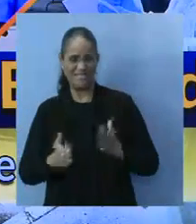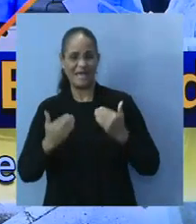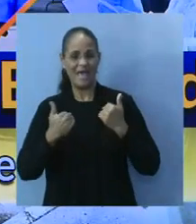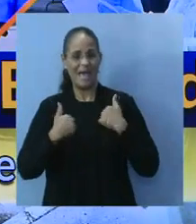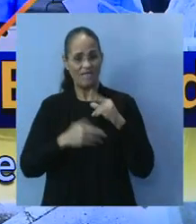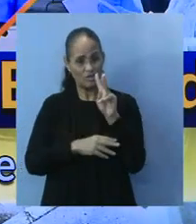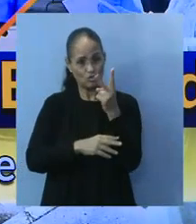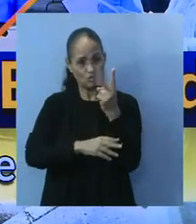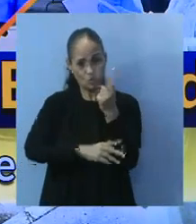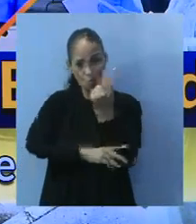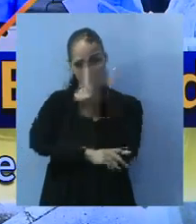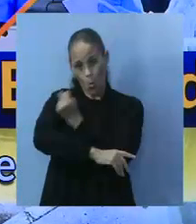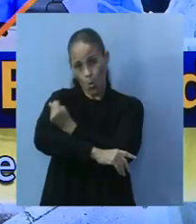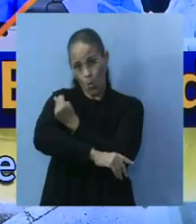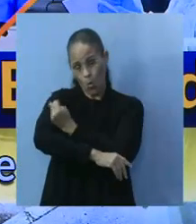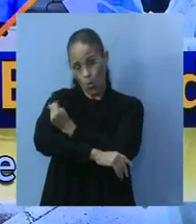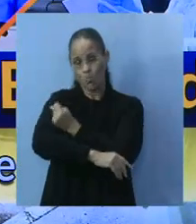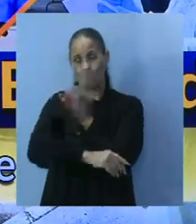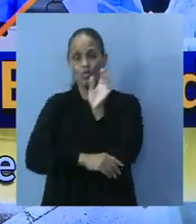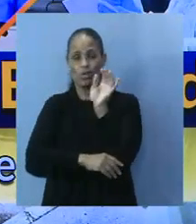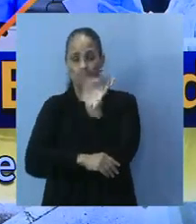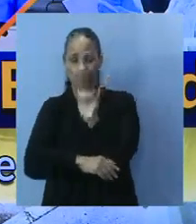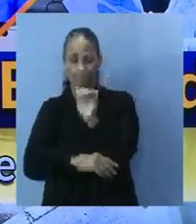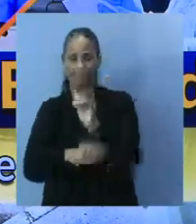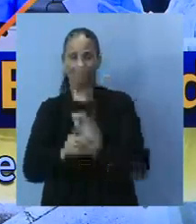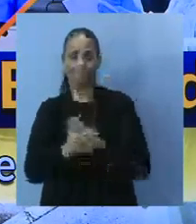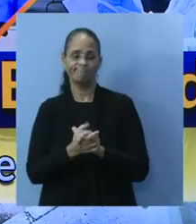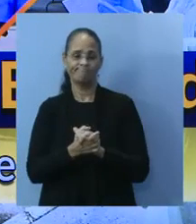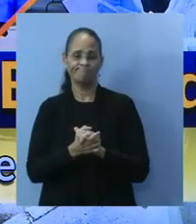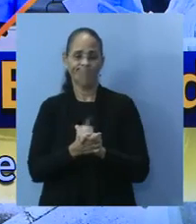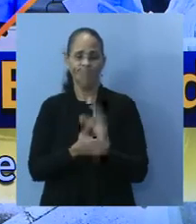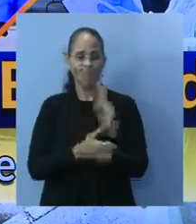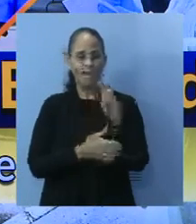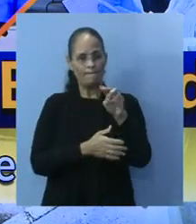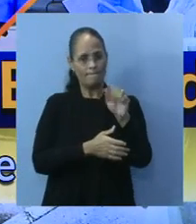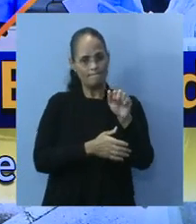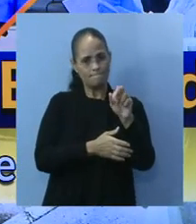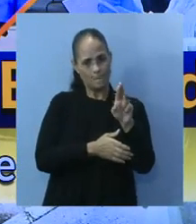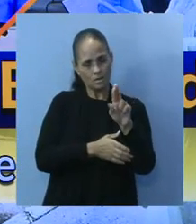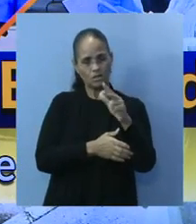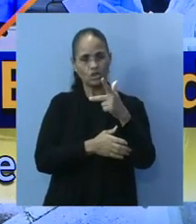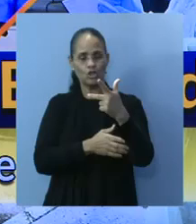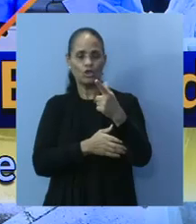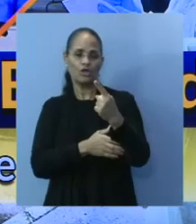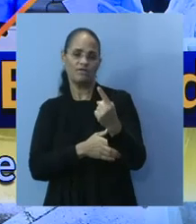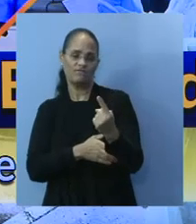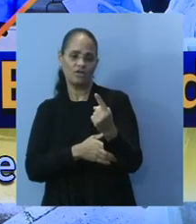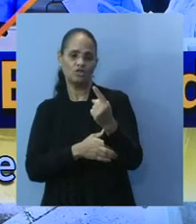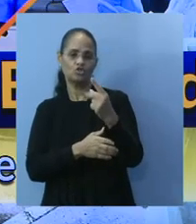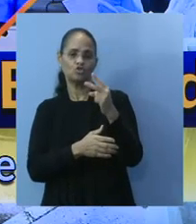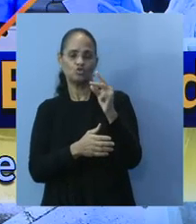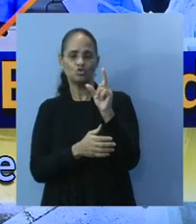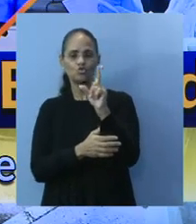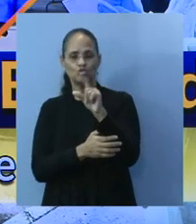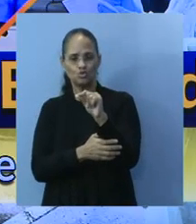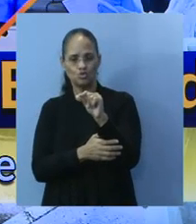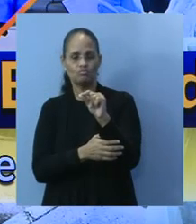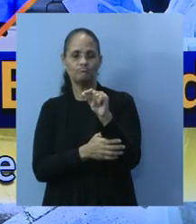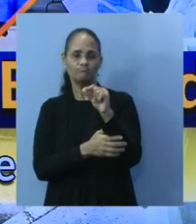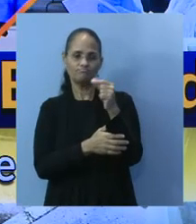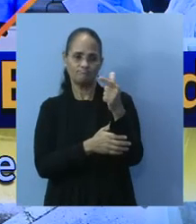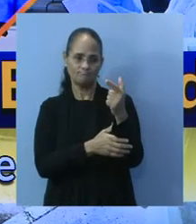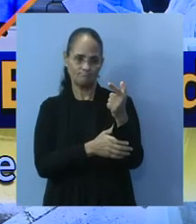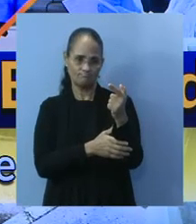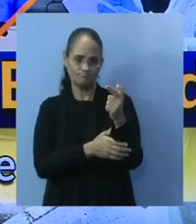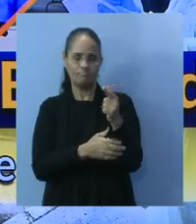2 doses of this vaccine by March 31st, 2020. Again,